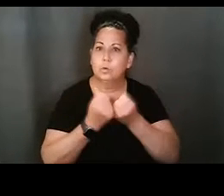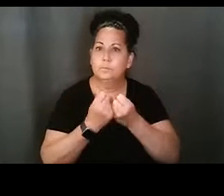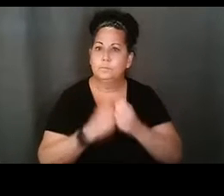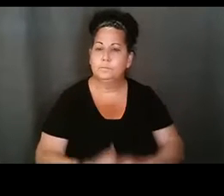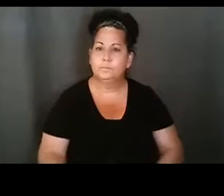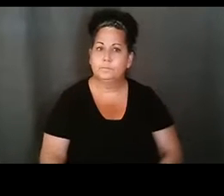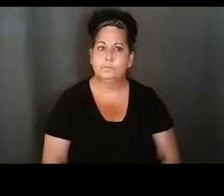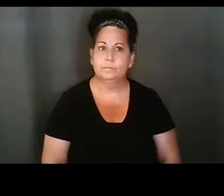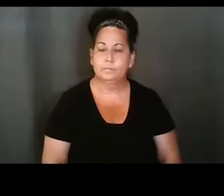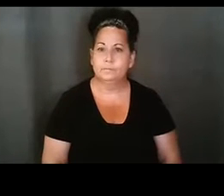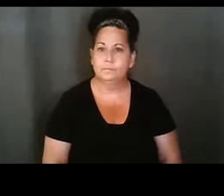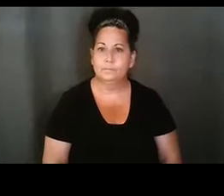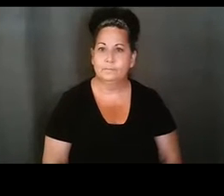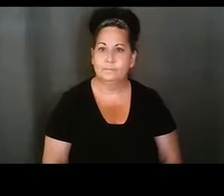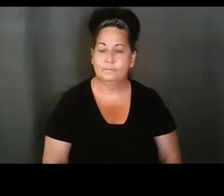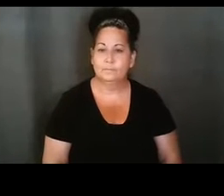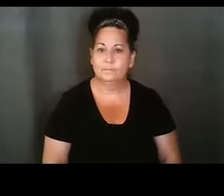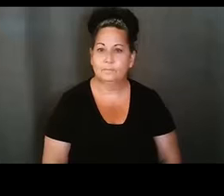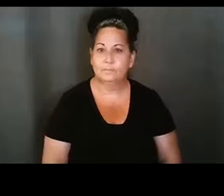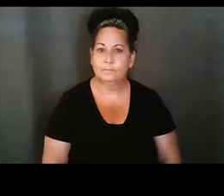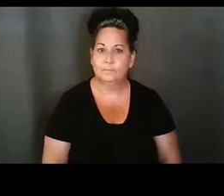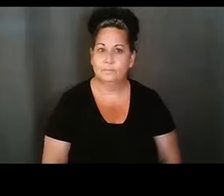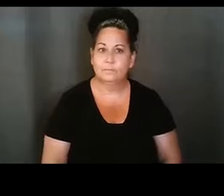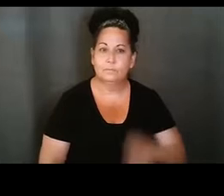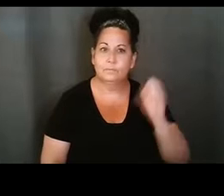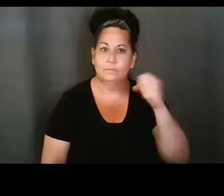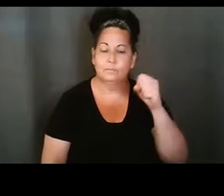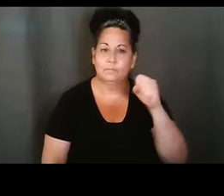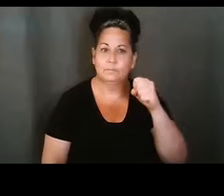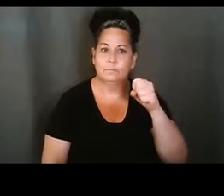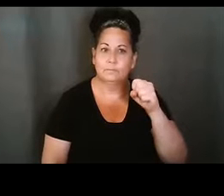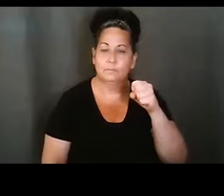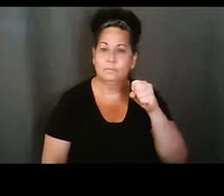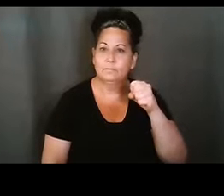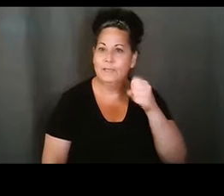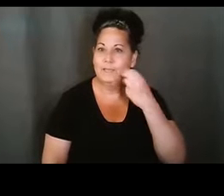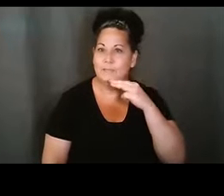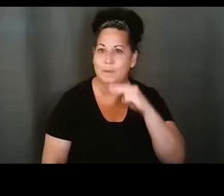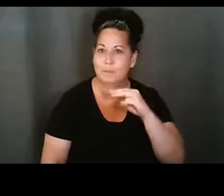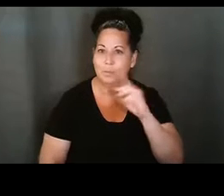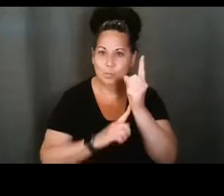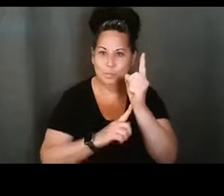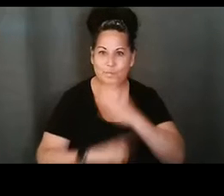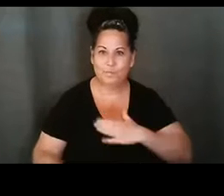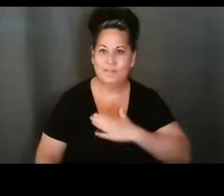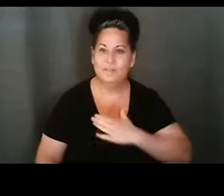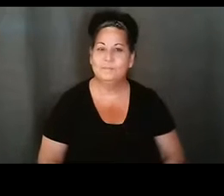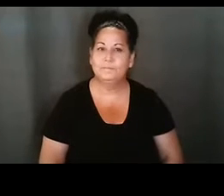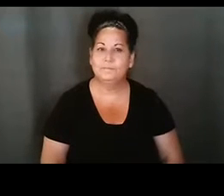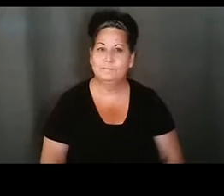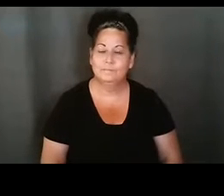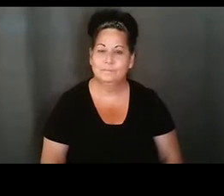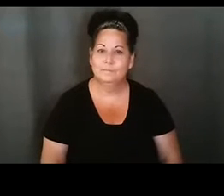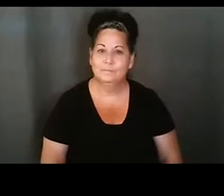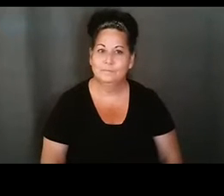Victory in Schools Parent University sessions. Yes, ma'am. Give me just a second, please. Okay, thank you. You're welcome. I wish I had a little